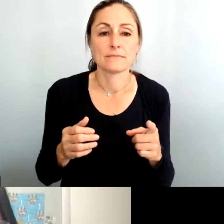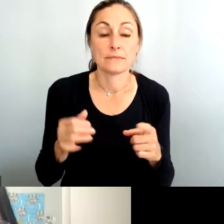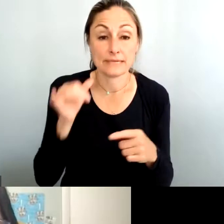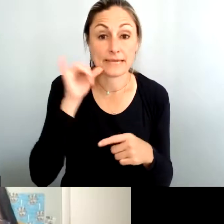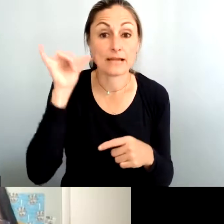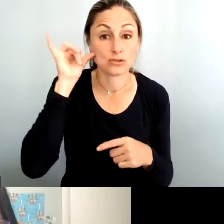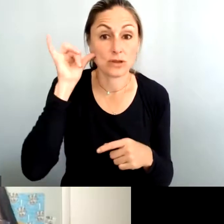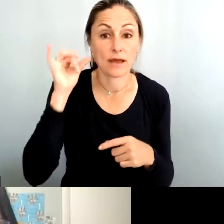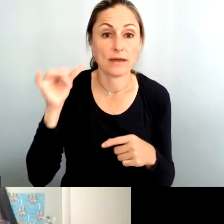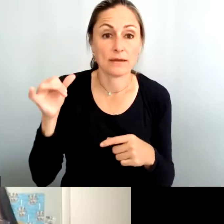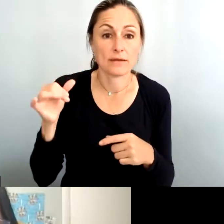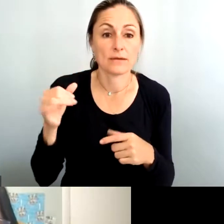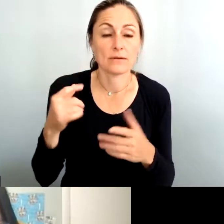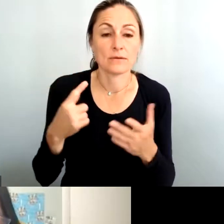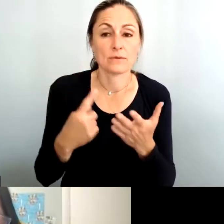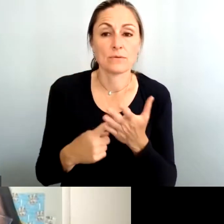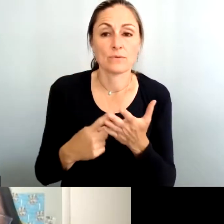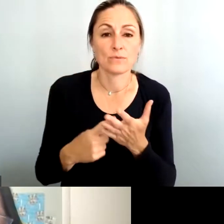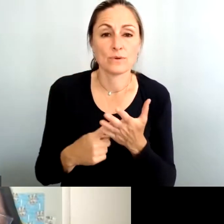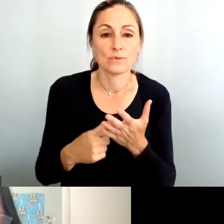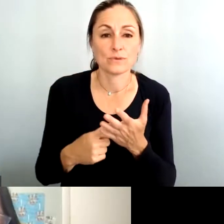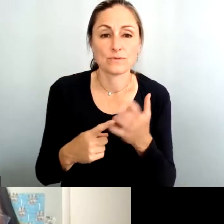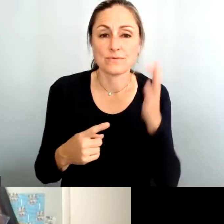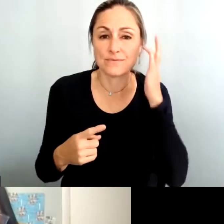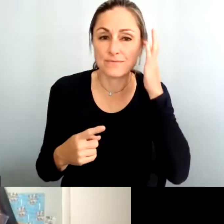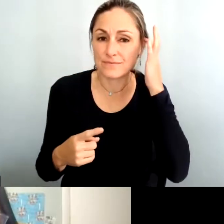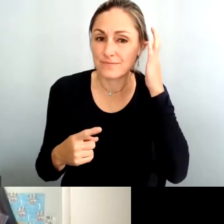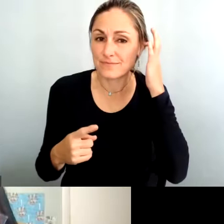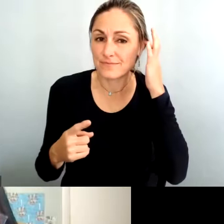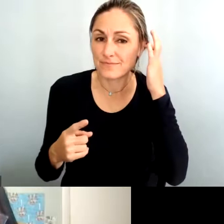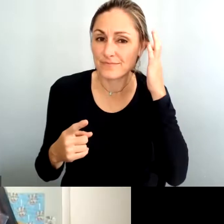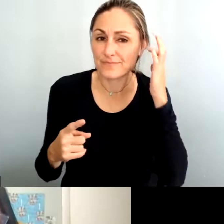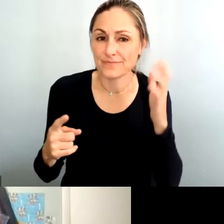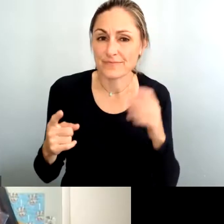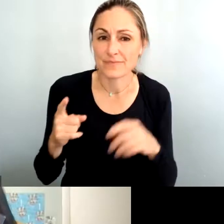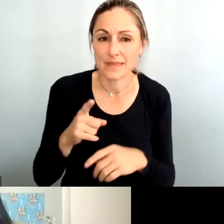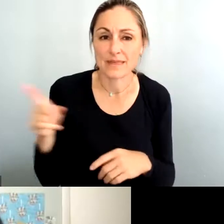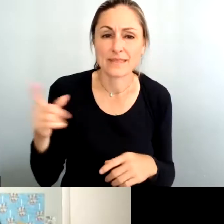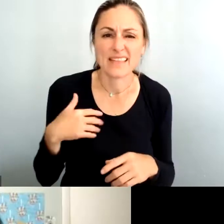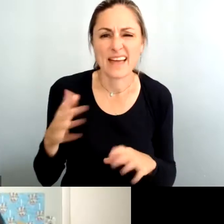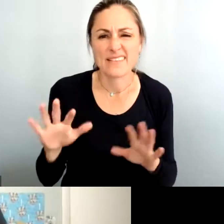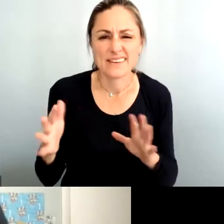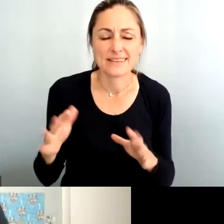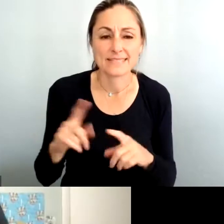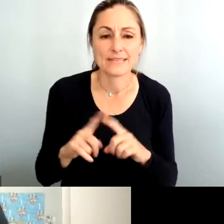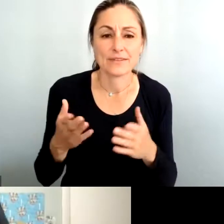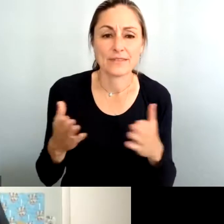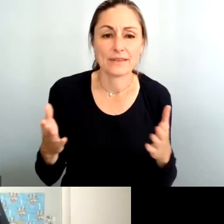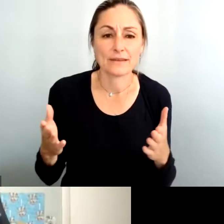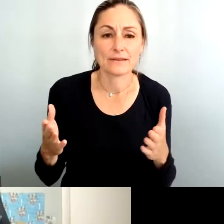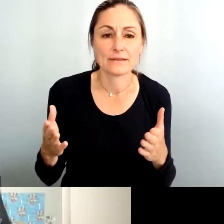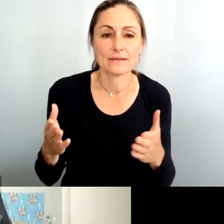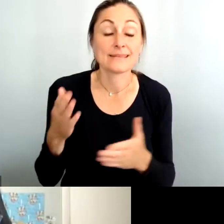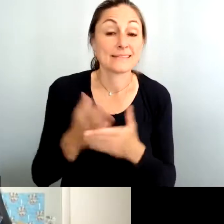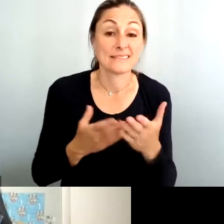Yesterday we were talking with Pentash, and they have different things, slightly different things. What we're saying, there are certain things that are not